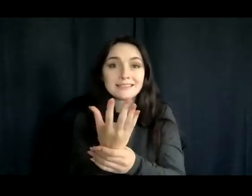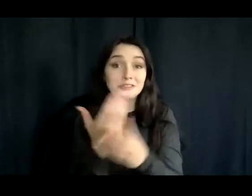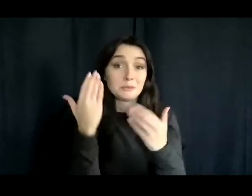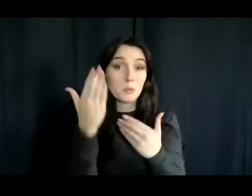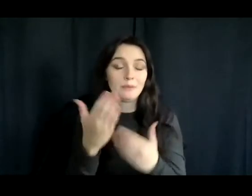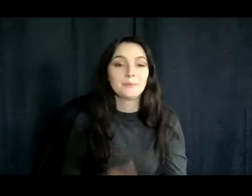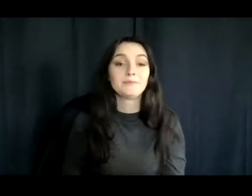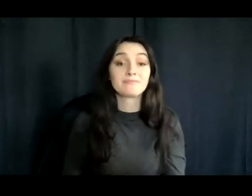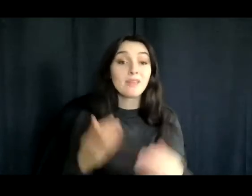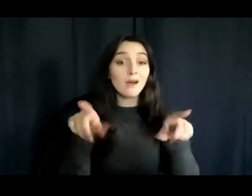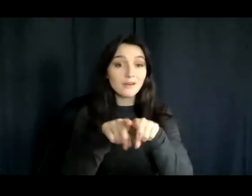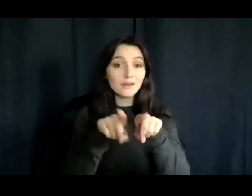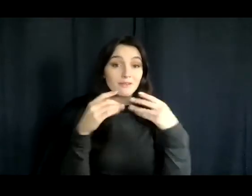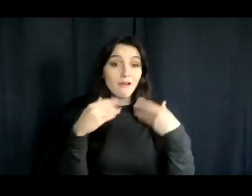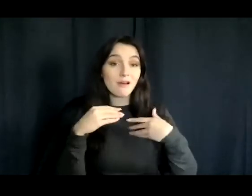So those are good.